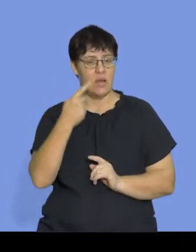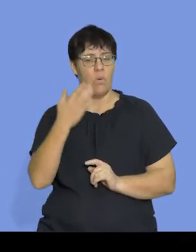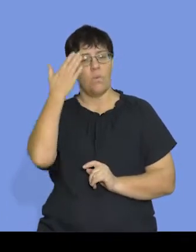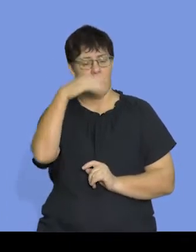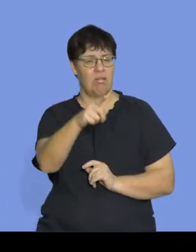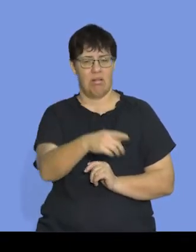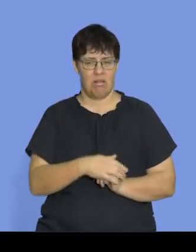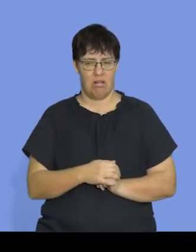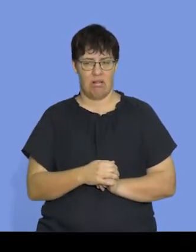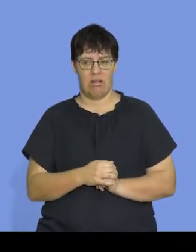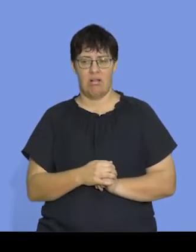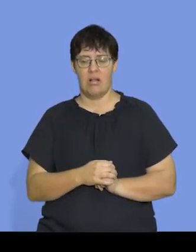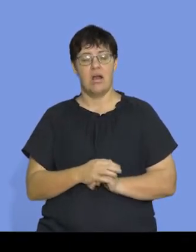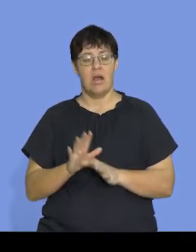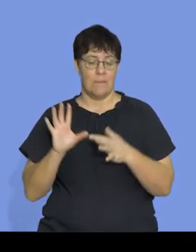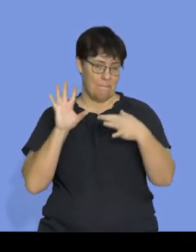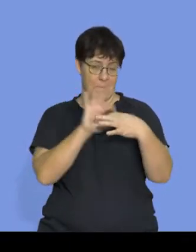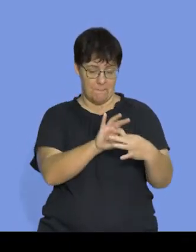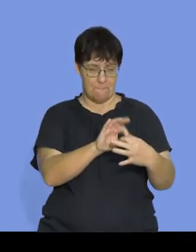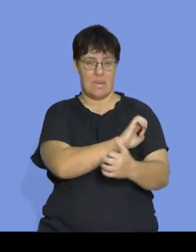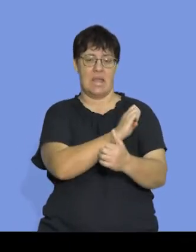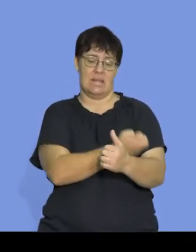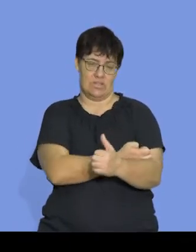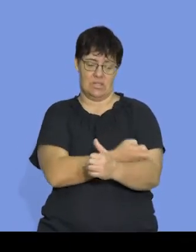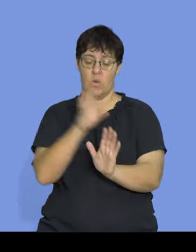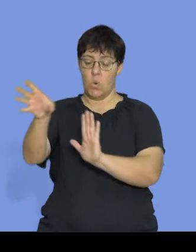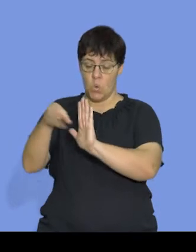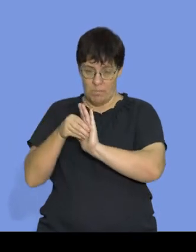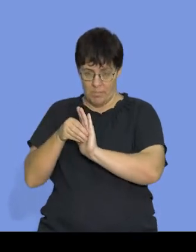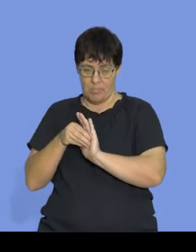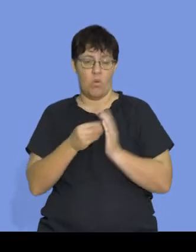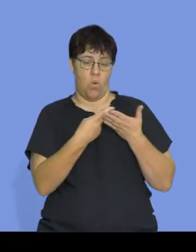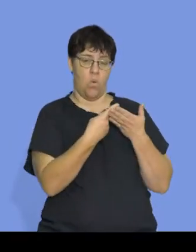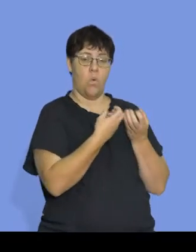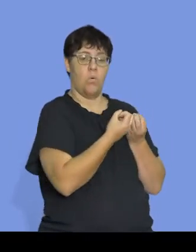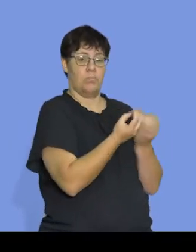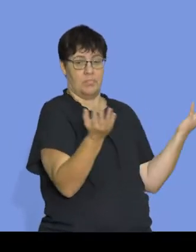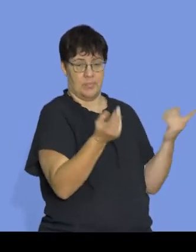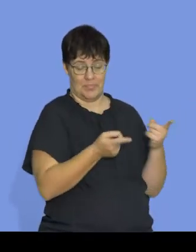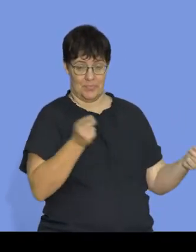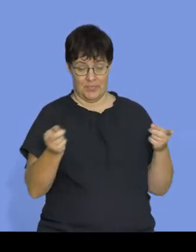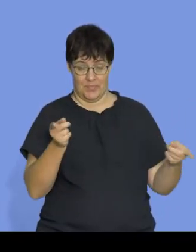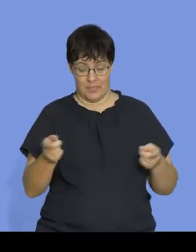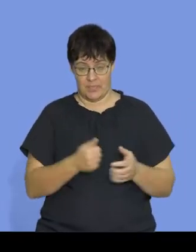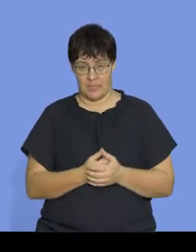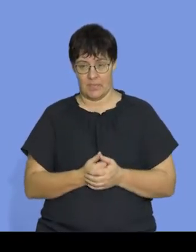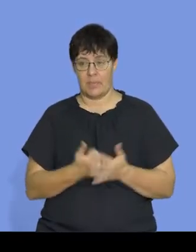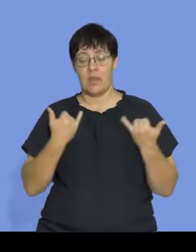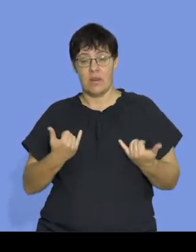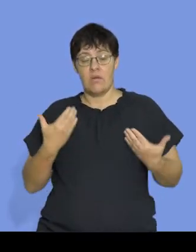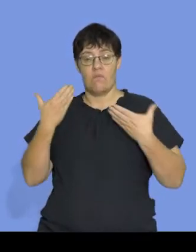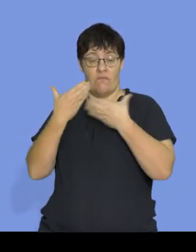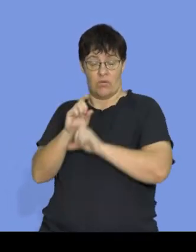about the bond energy in as far as, energy absorption or energy release. So for now, we'll focus our